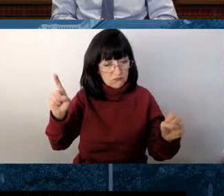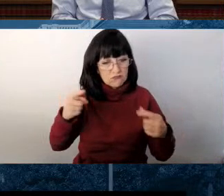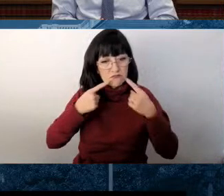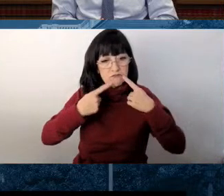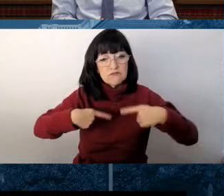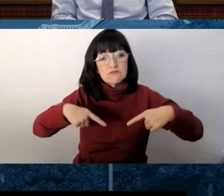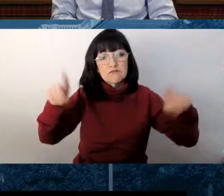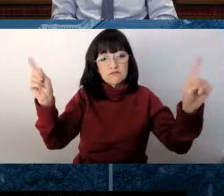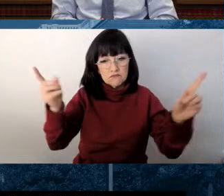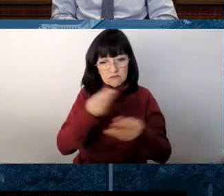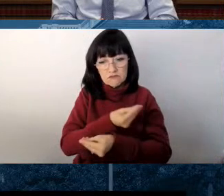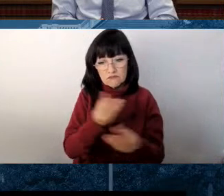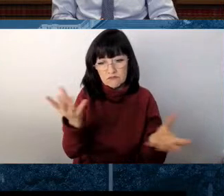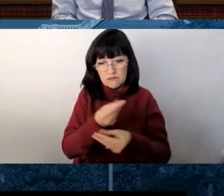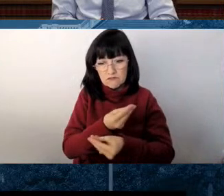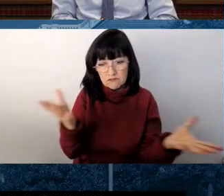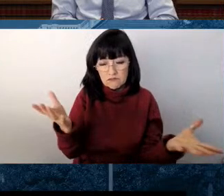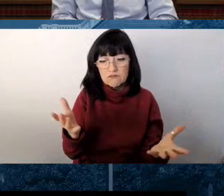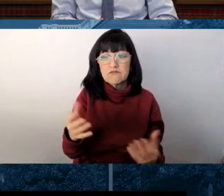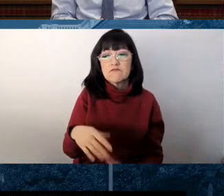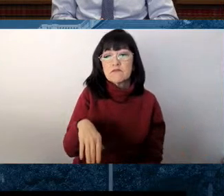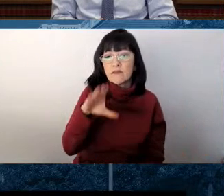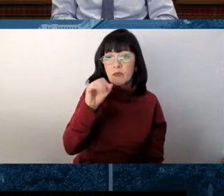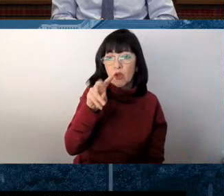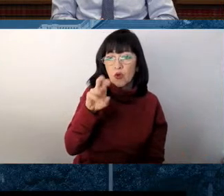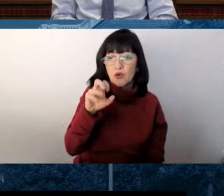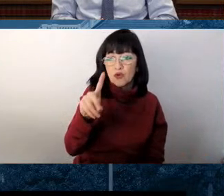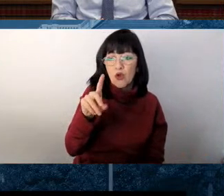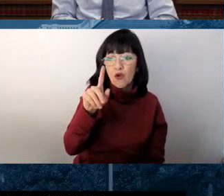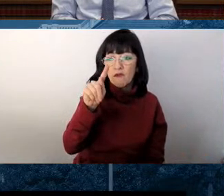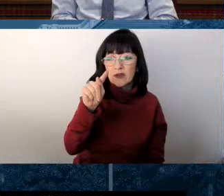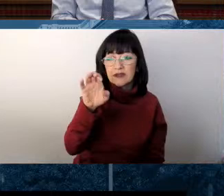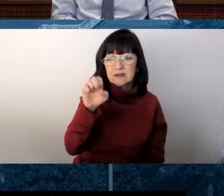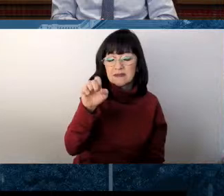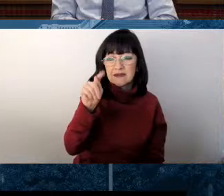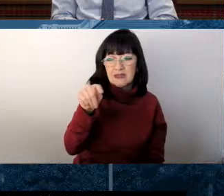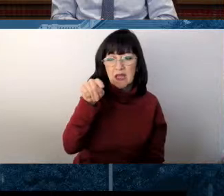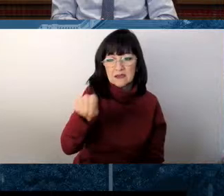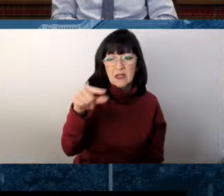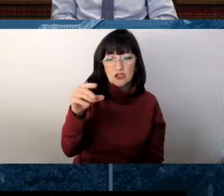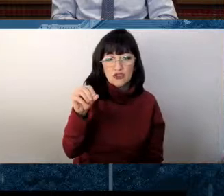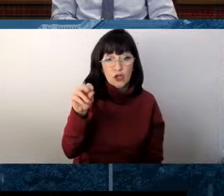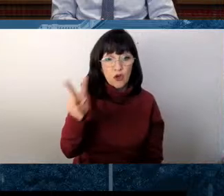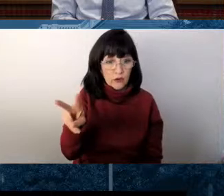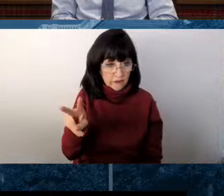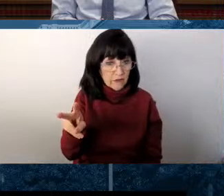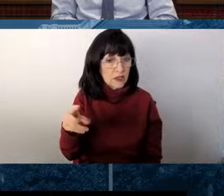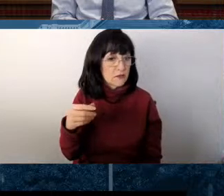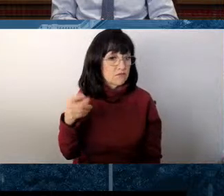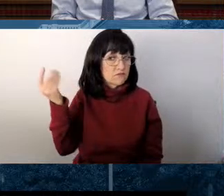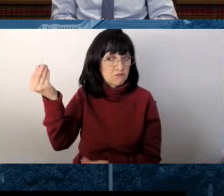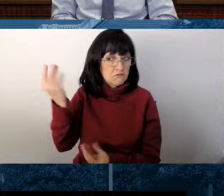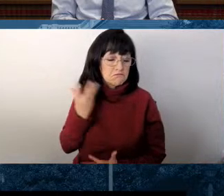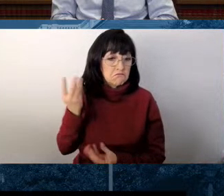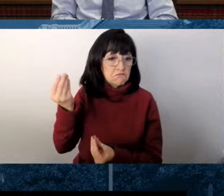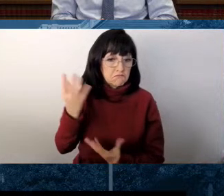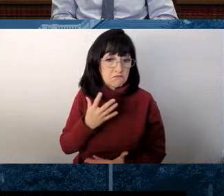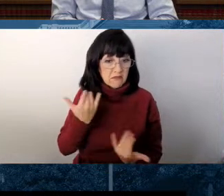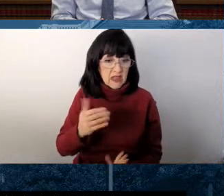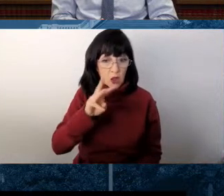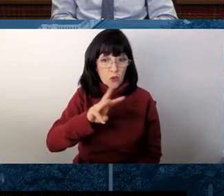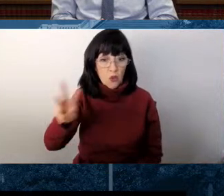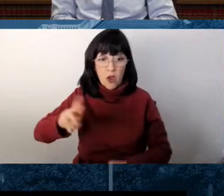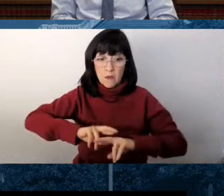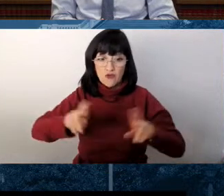covidtest.gov. That's covidtest.gov. I'm told that the website is up and active, and so there's been a high demand for